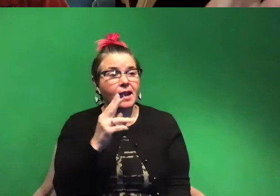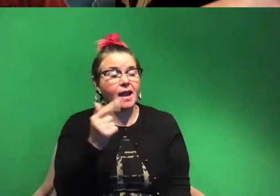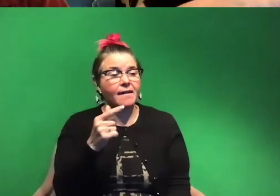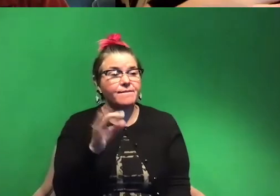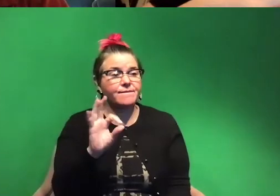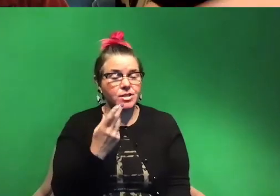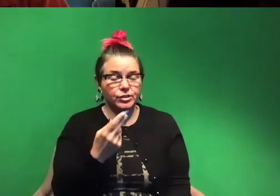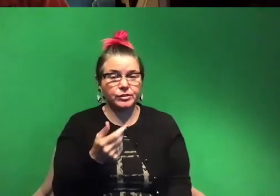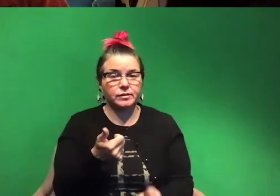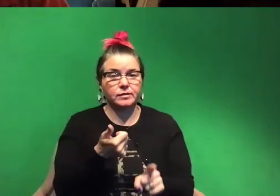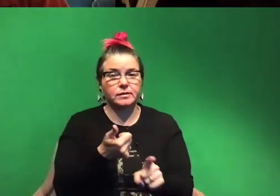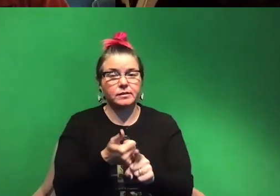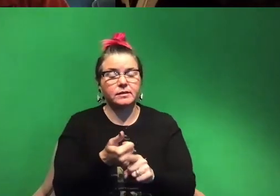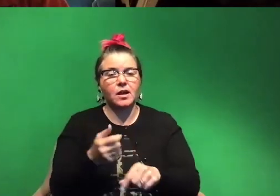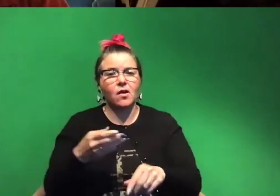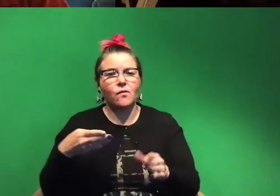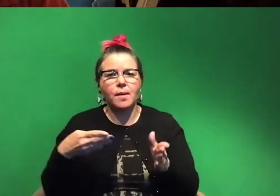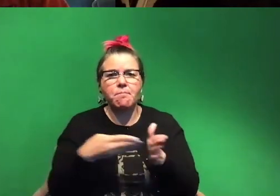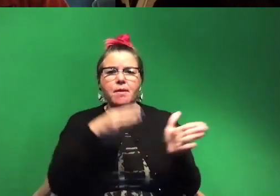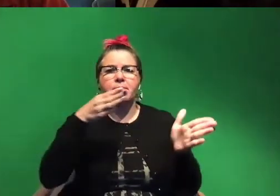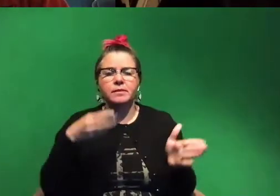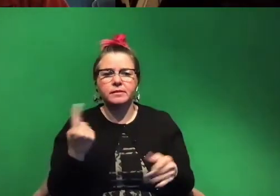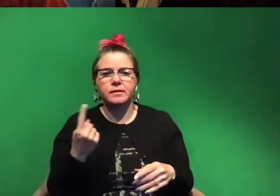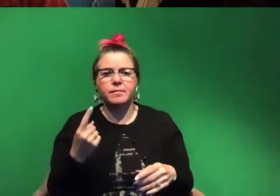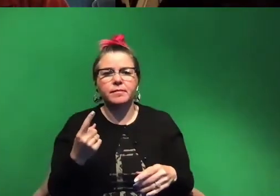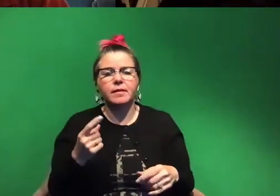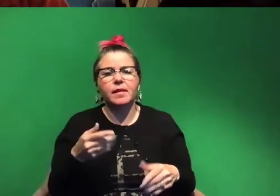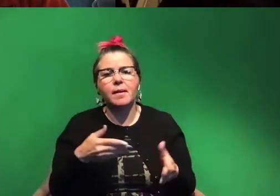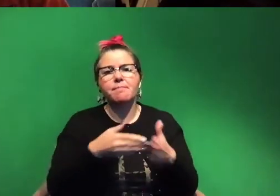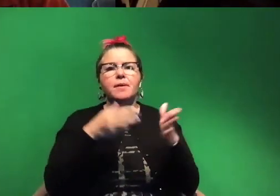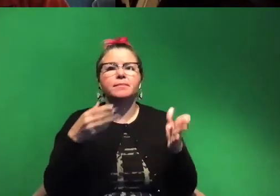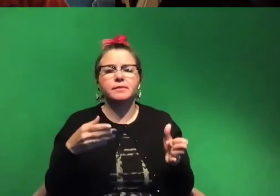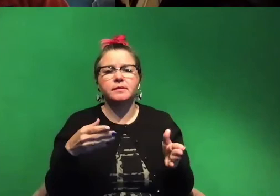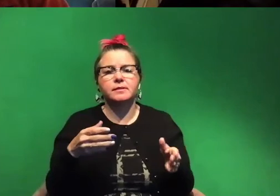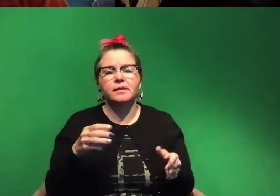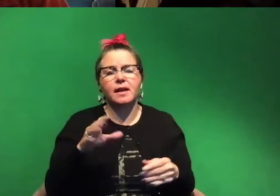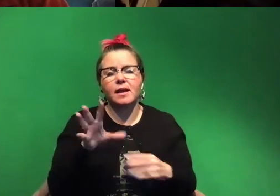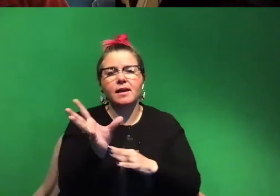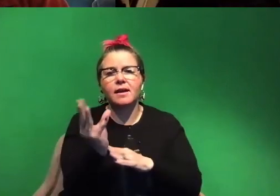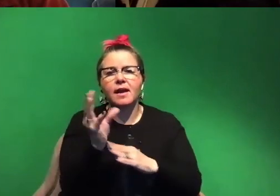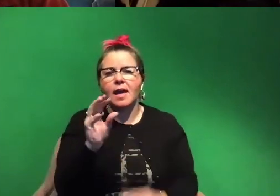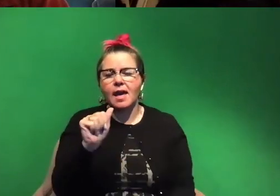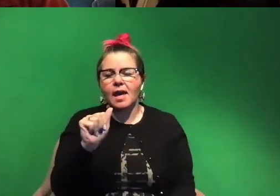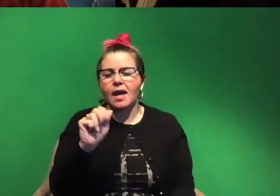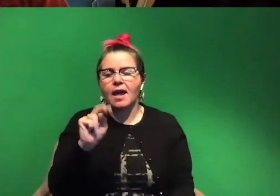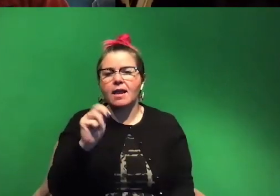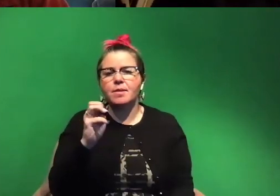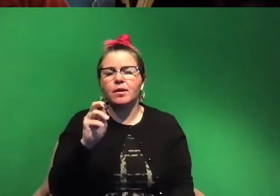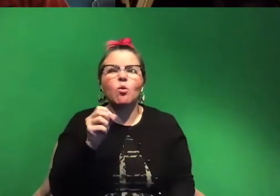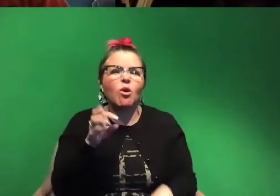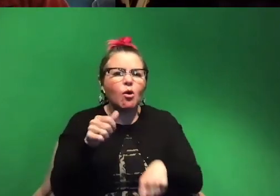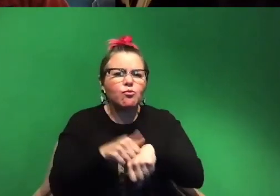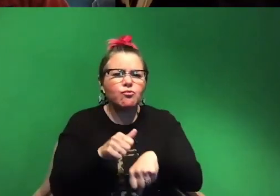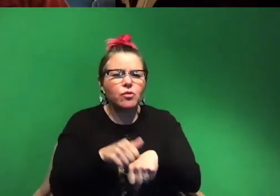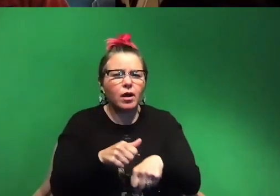like bump into something, like let's say it bumps into an anemone or like a rock, like that's not scary.